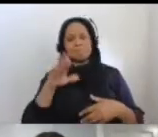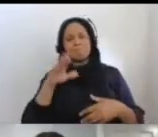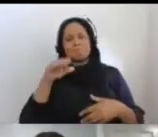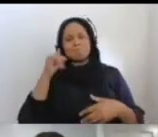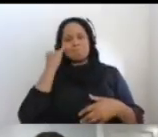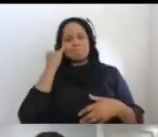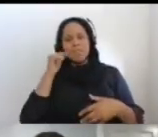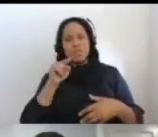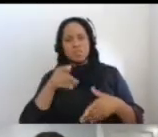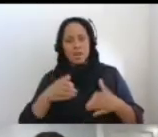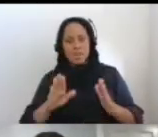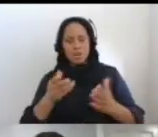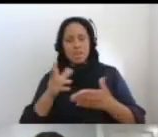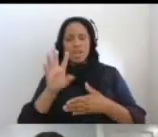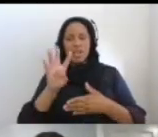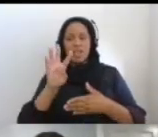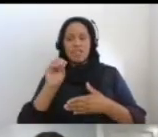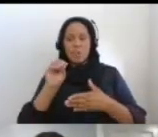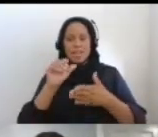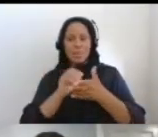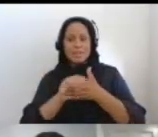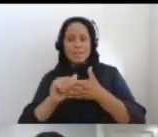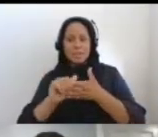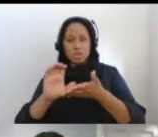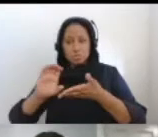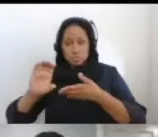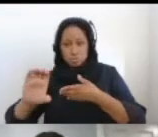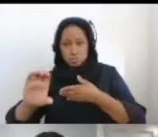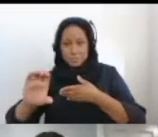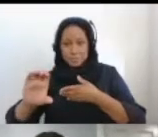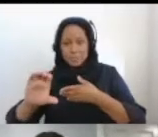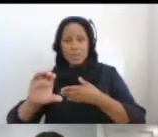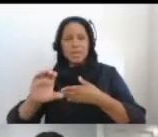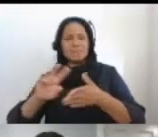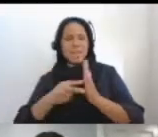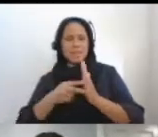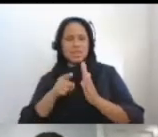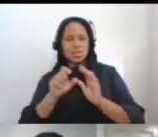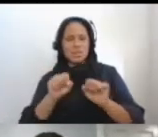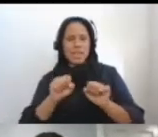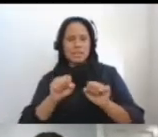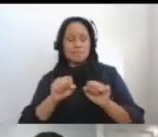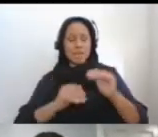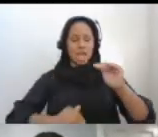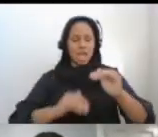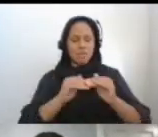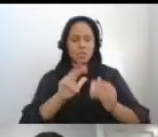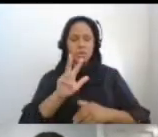allowed $40,000, then that means you can use up to $32,000 of